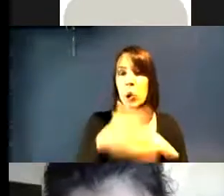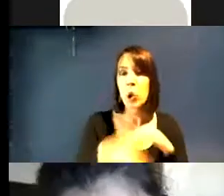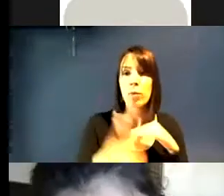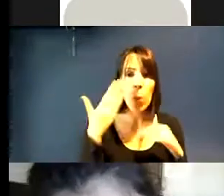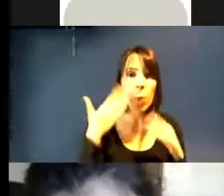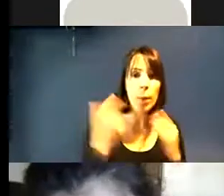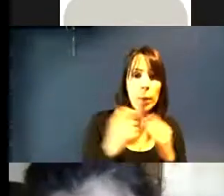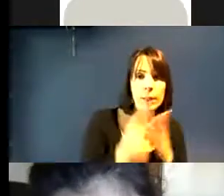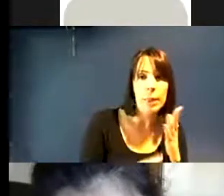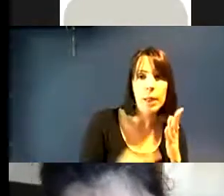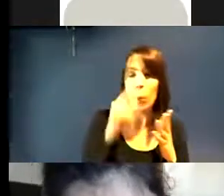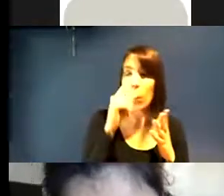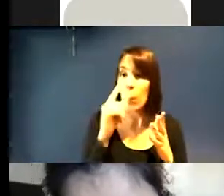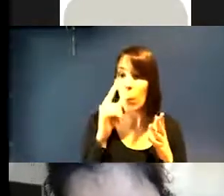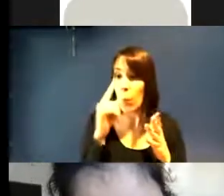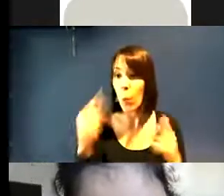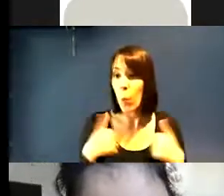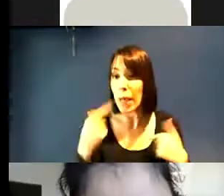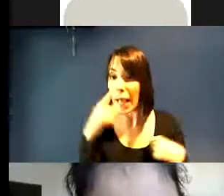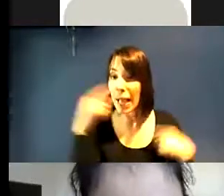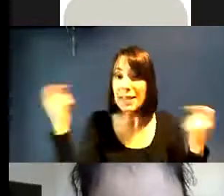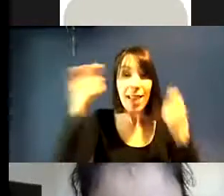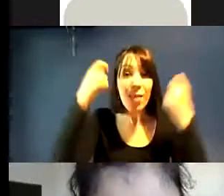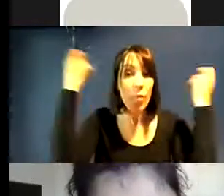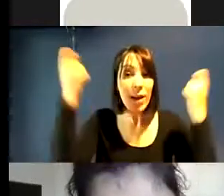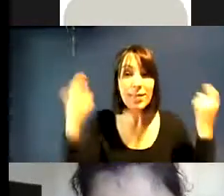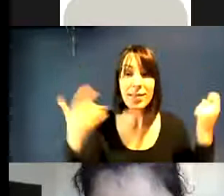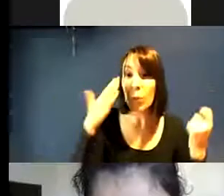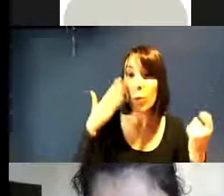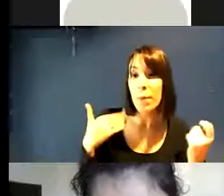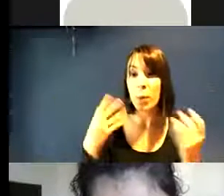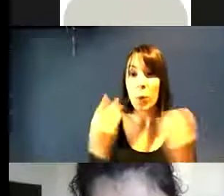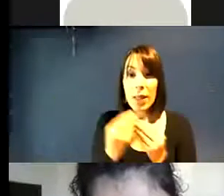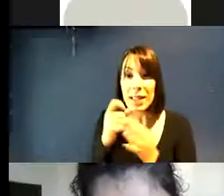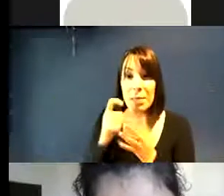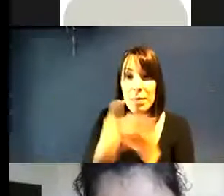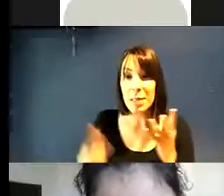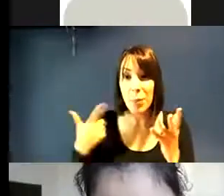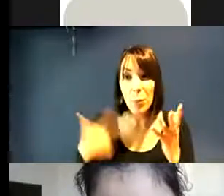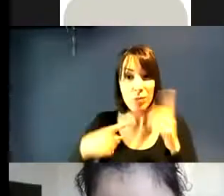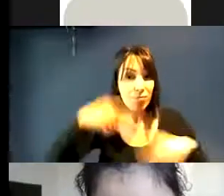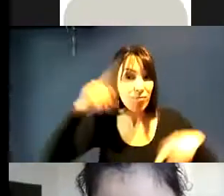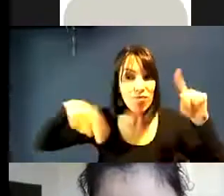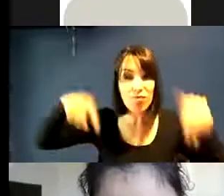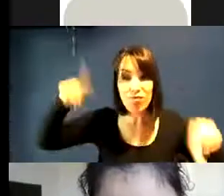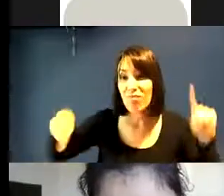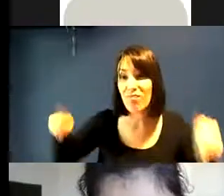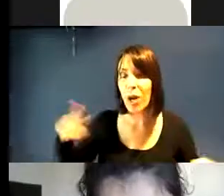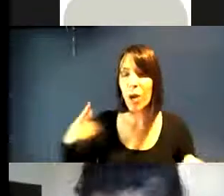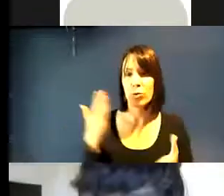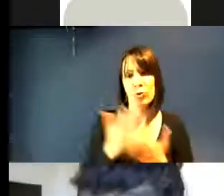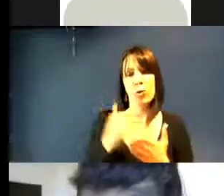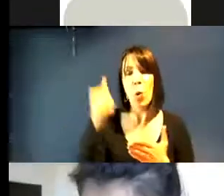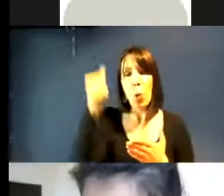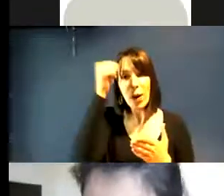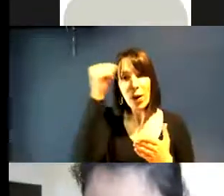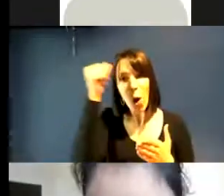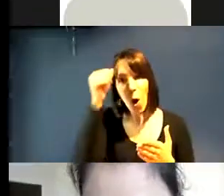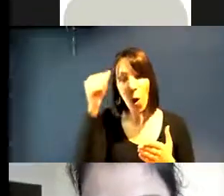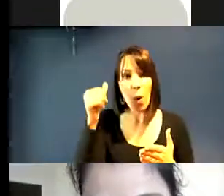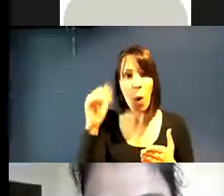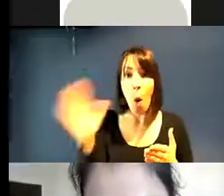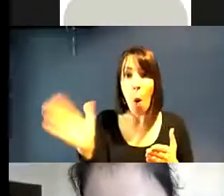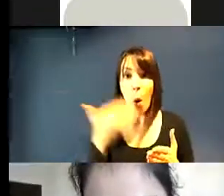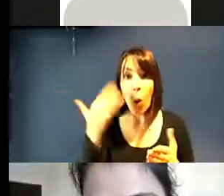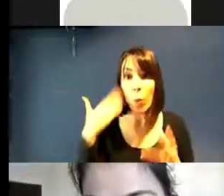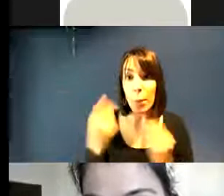disabilities. So obviously women with disabilities are not a homogenous group, and you've seen that just today with all of my amazing colleagues who are